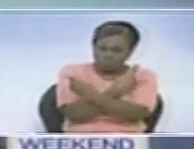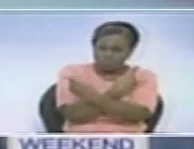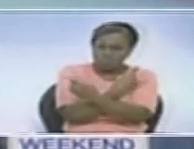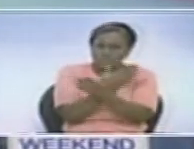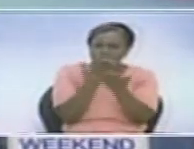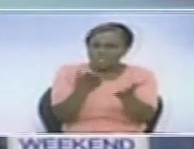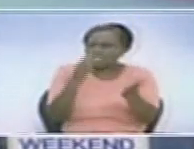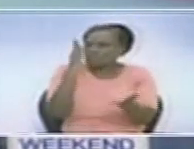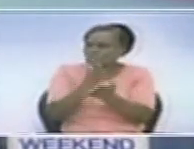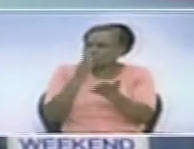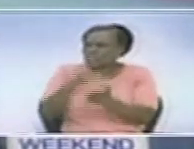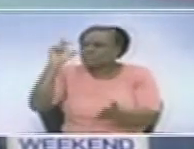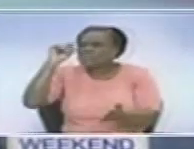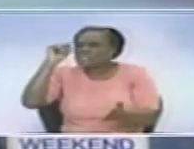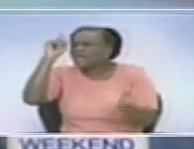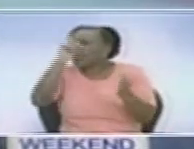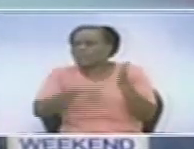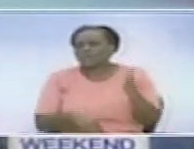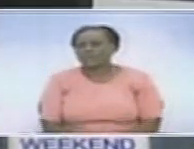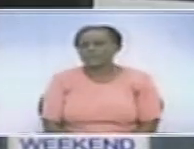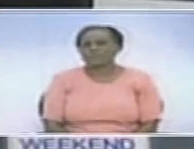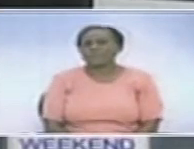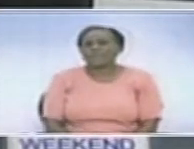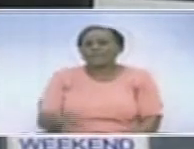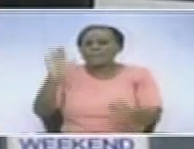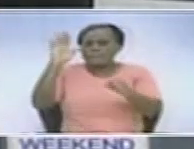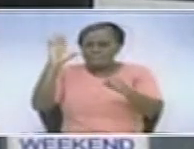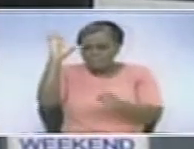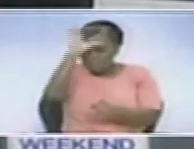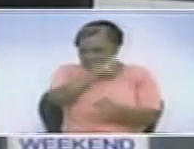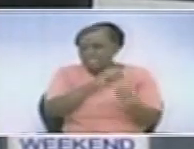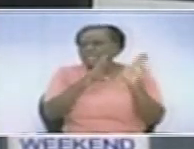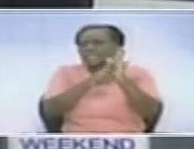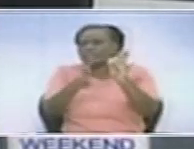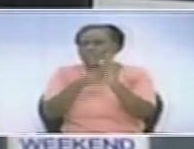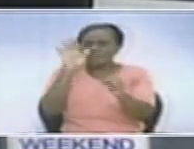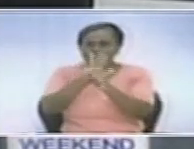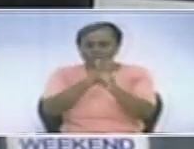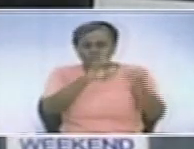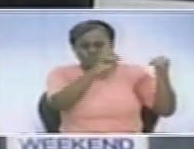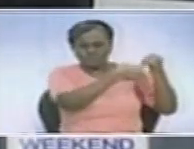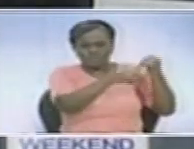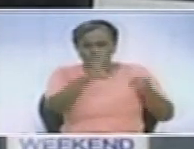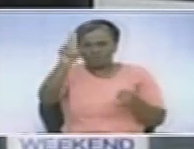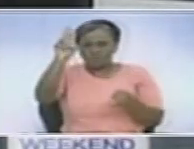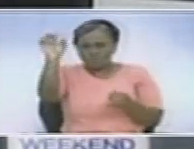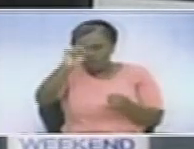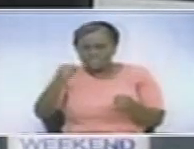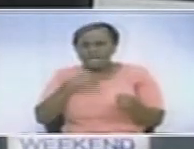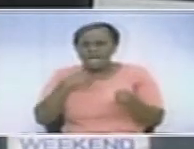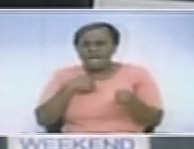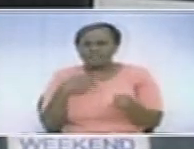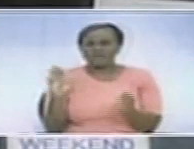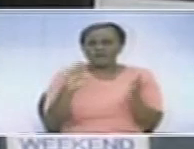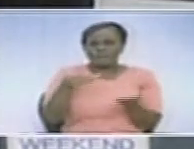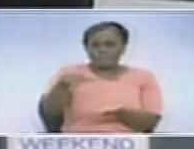being painted? Just briefly, if you can. There's a lot of misrepresentation. One, the U.S. continues to have a massive presence here in Nairobi.